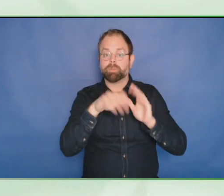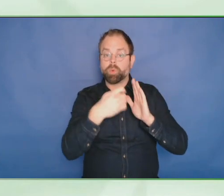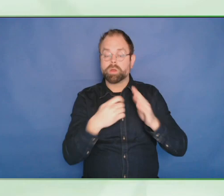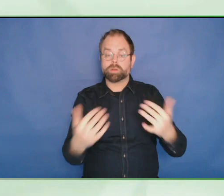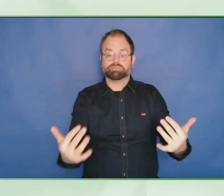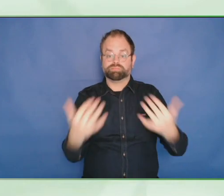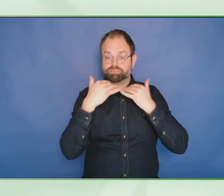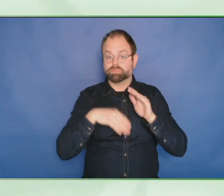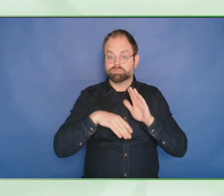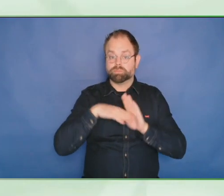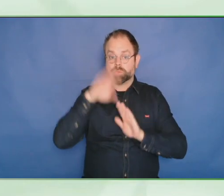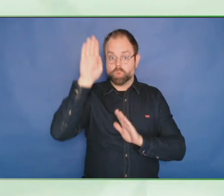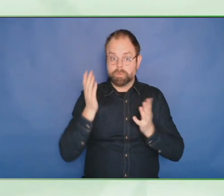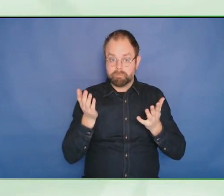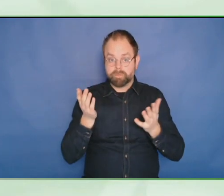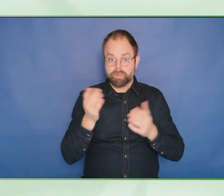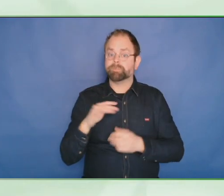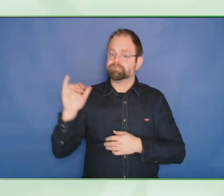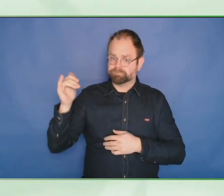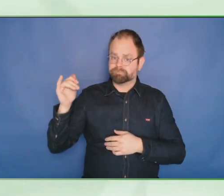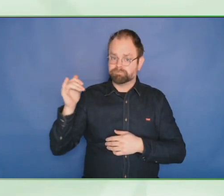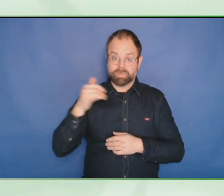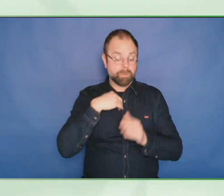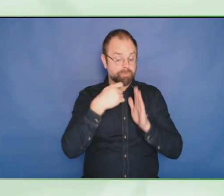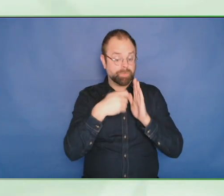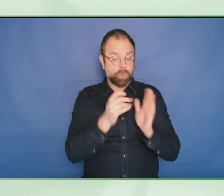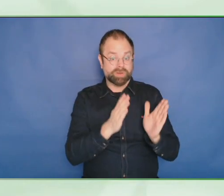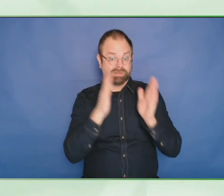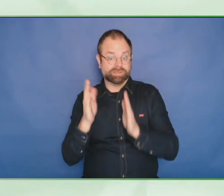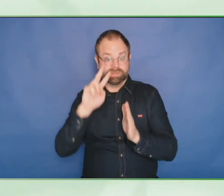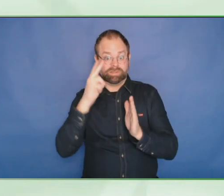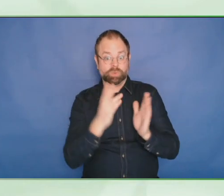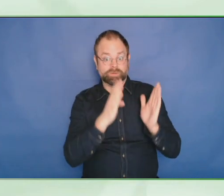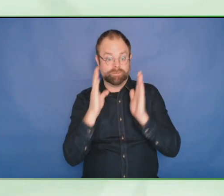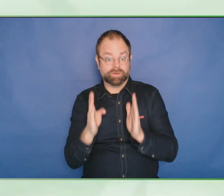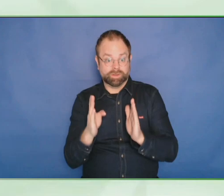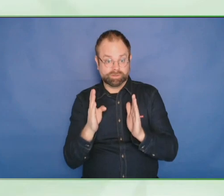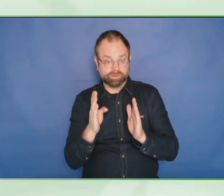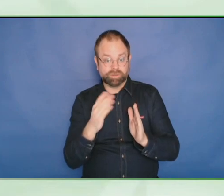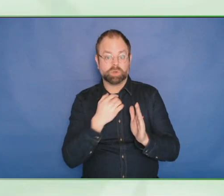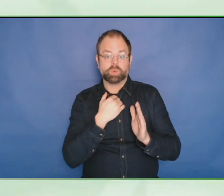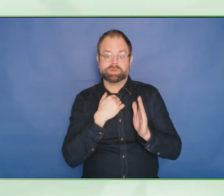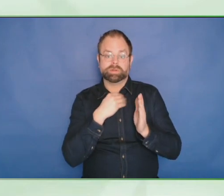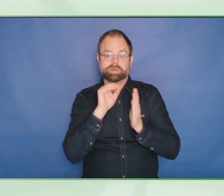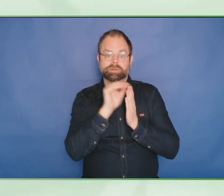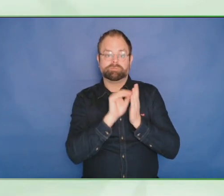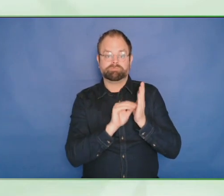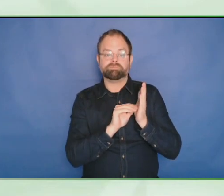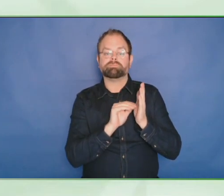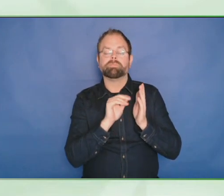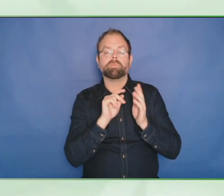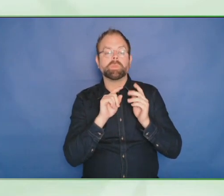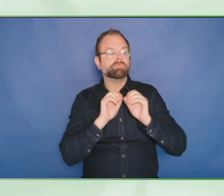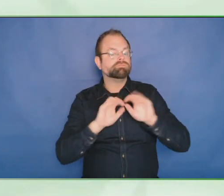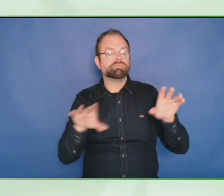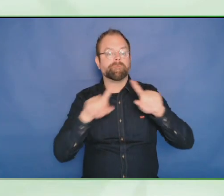the beginning only few women registered to participate, but after the first phase, you will